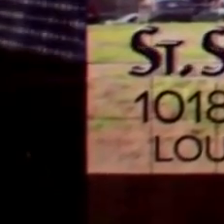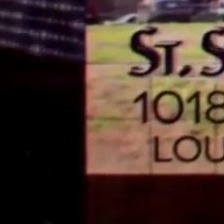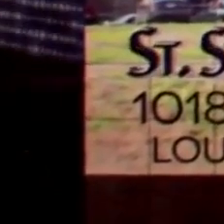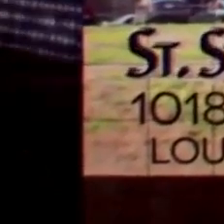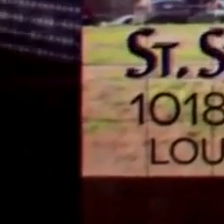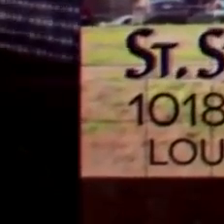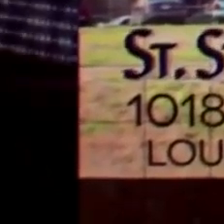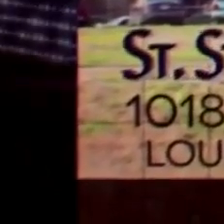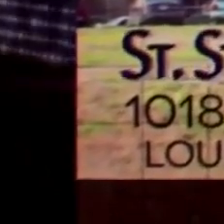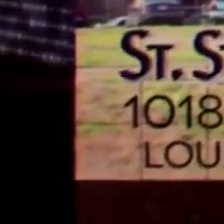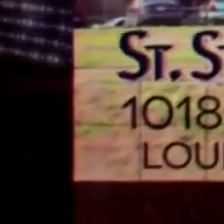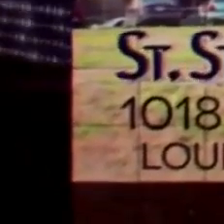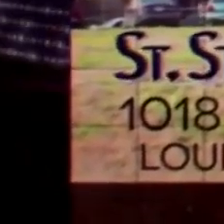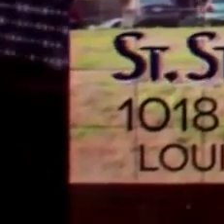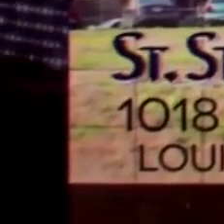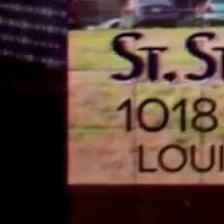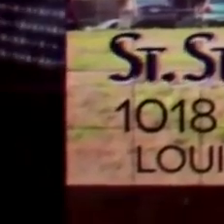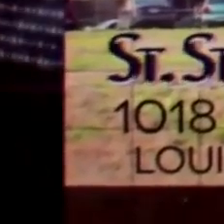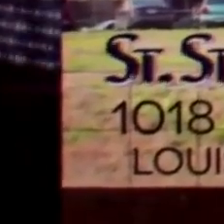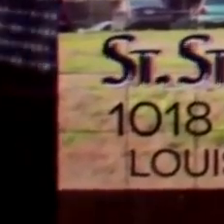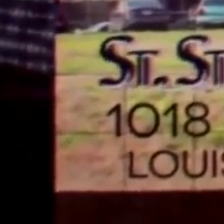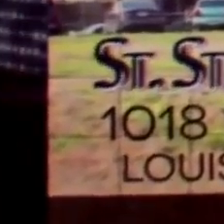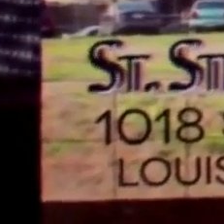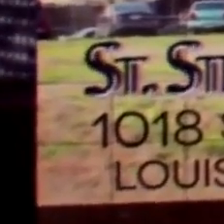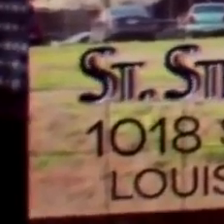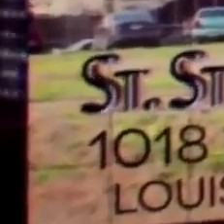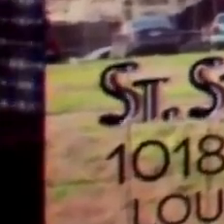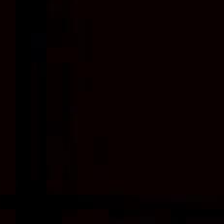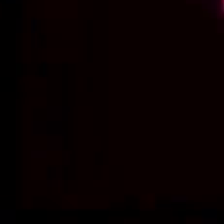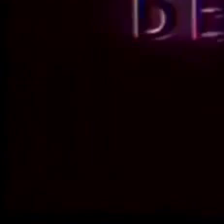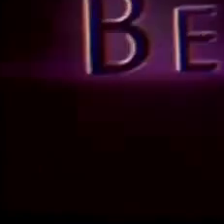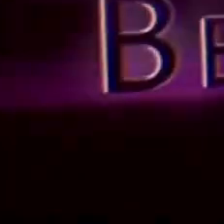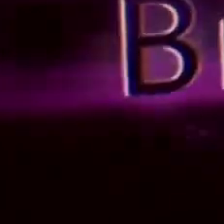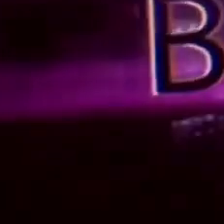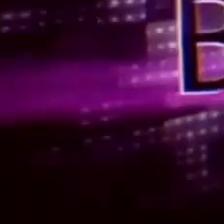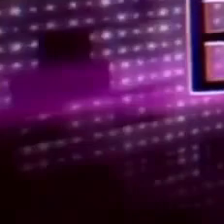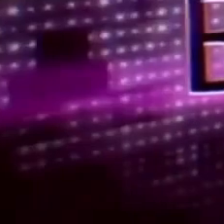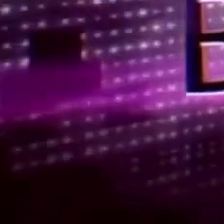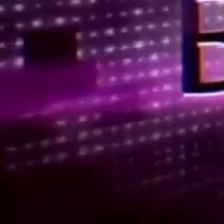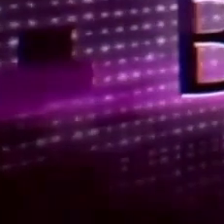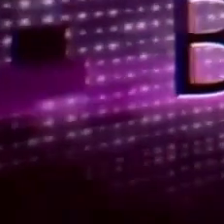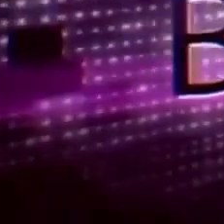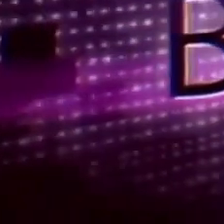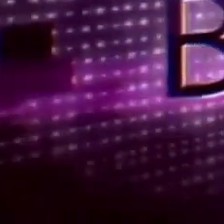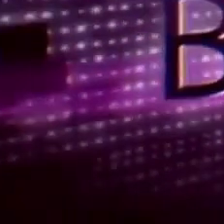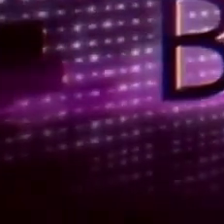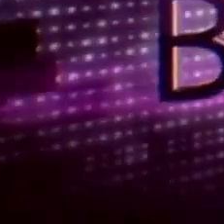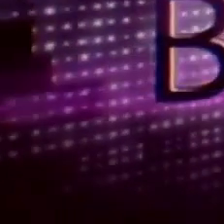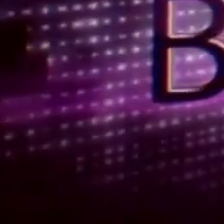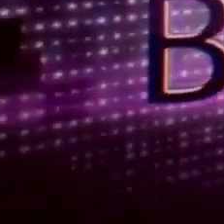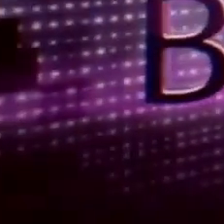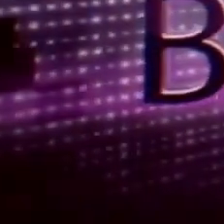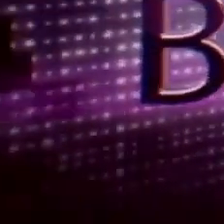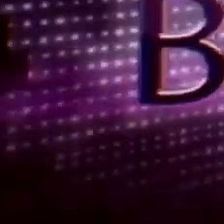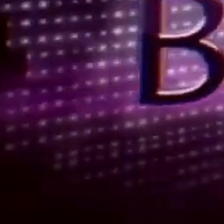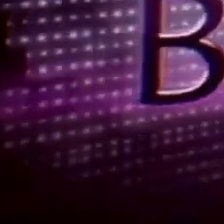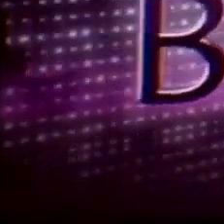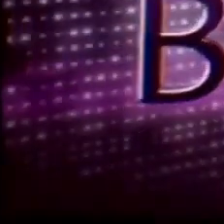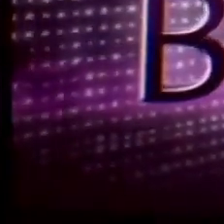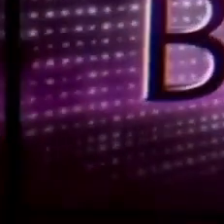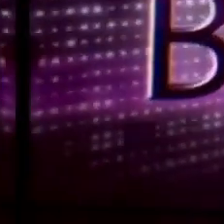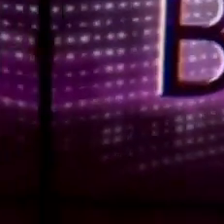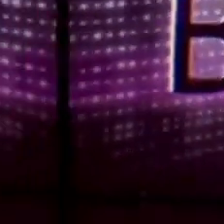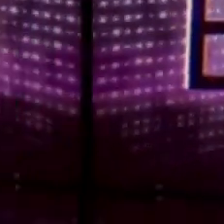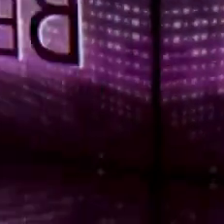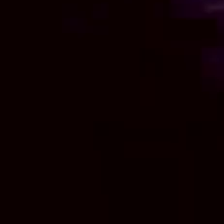Church, 1018 South 15th Street, 40210. Don't forget to invite all of your family and your